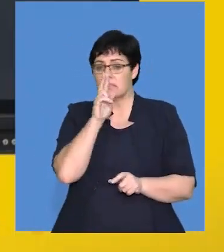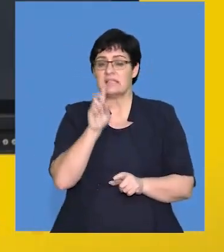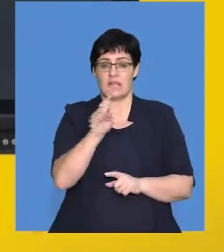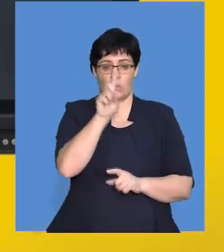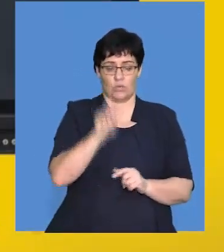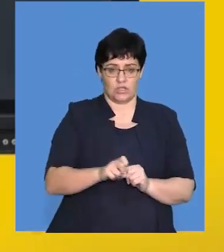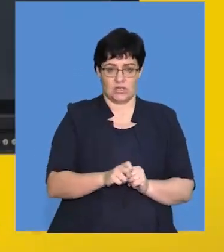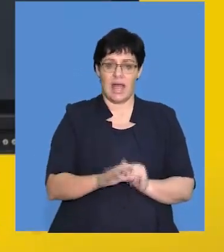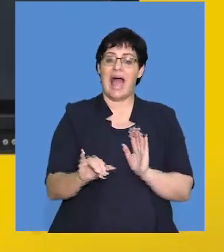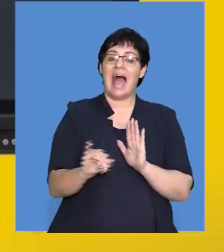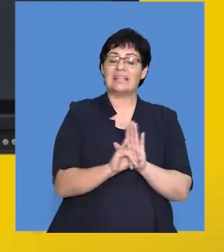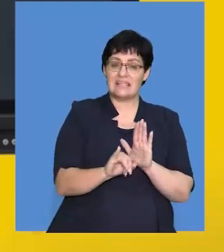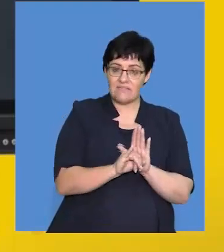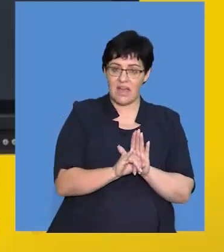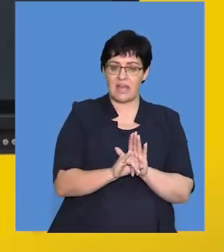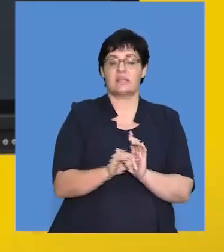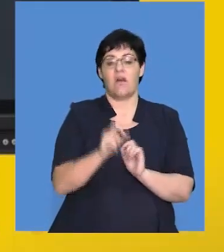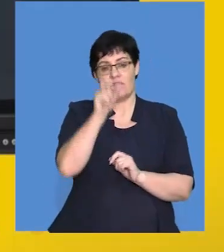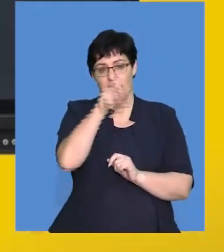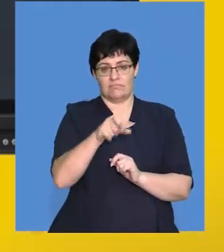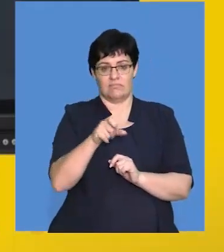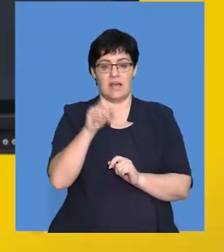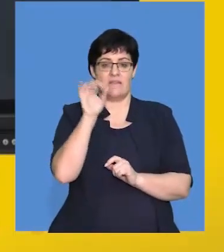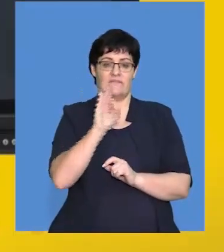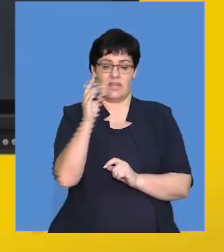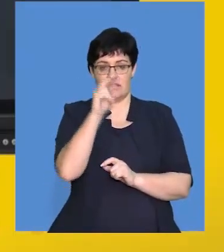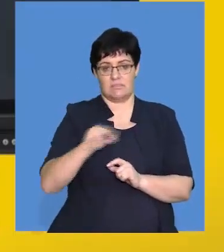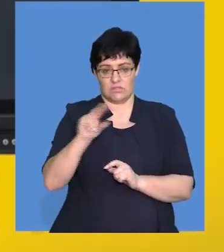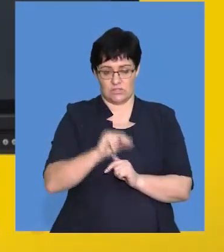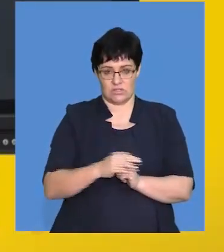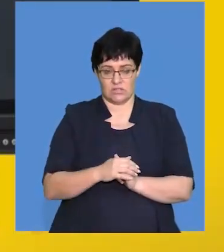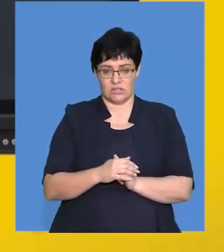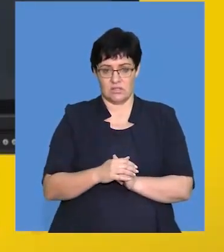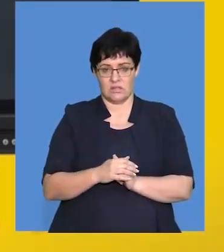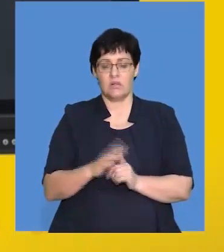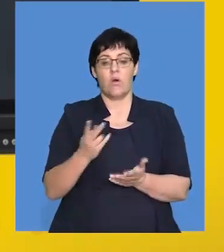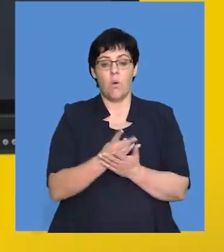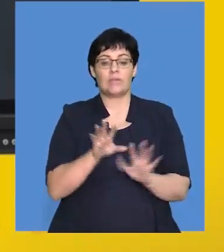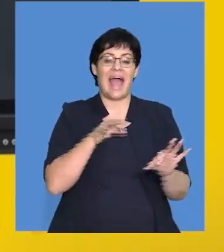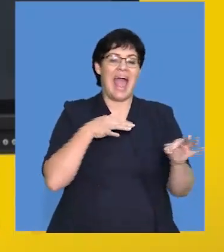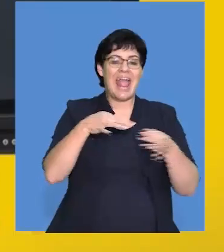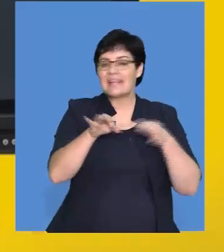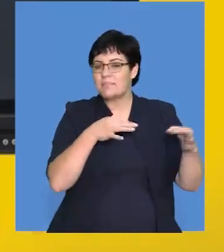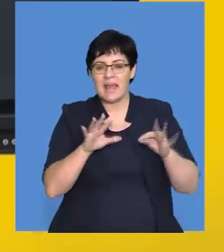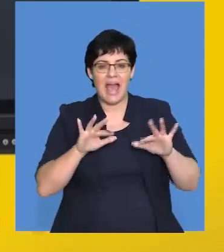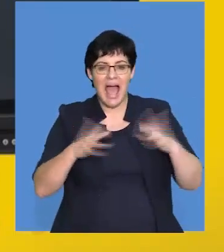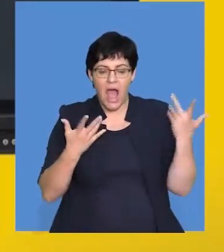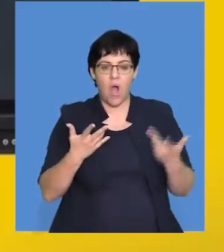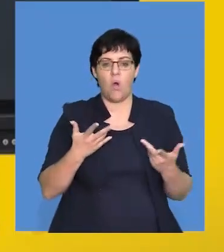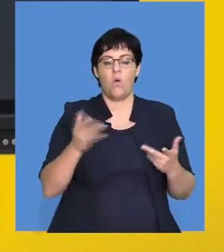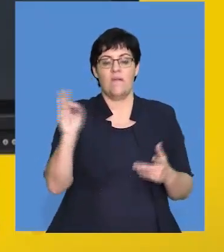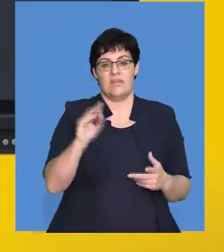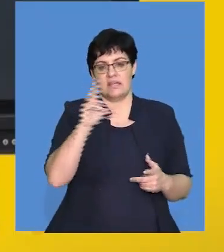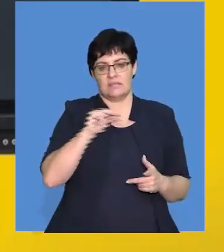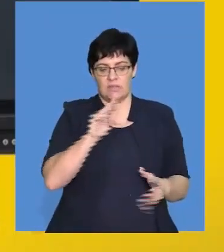this question, identify the figure of speech. We also see it and explain how this figure of speech